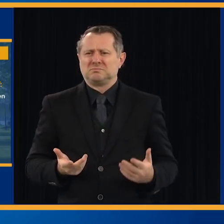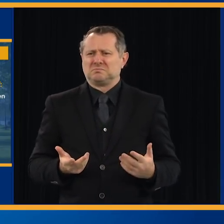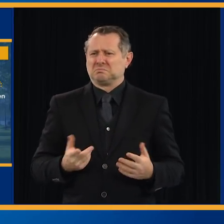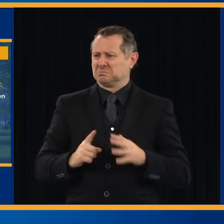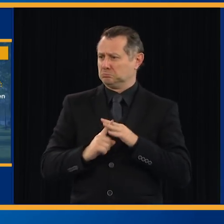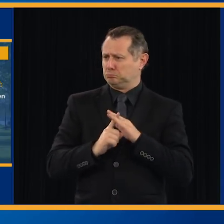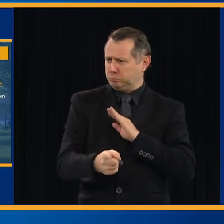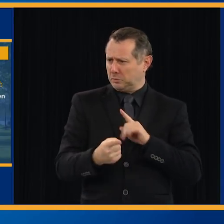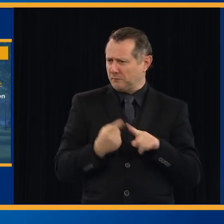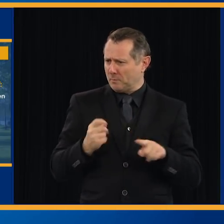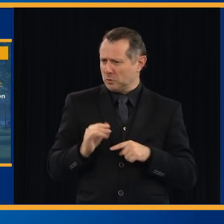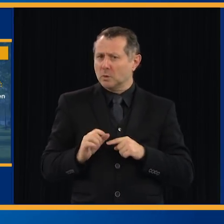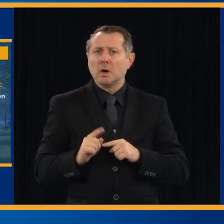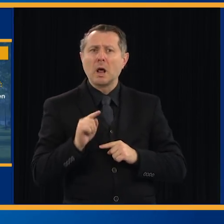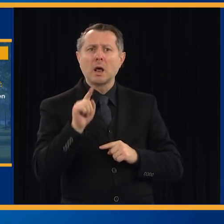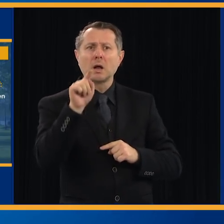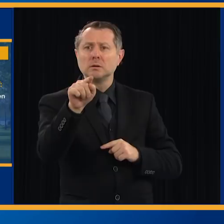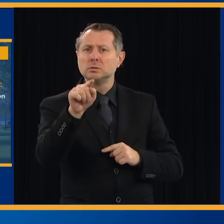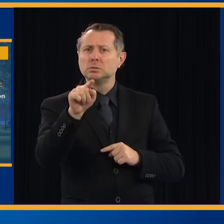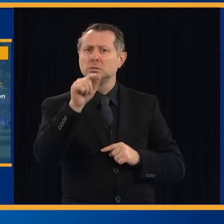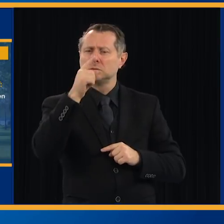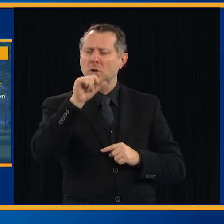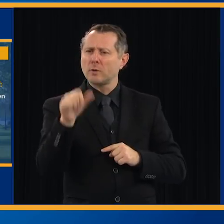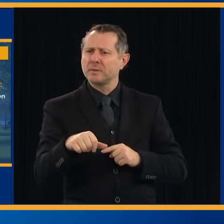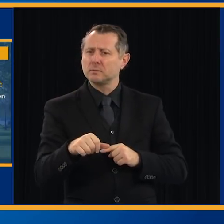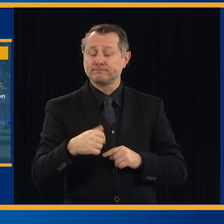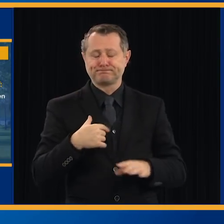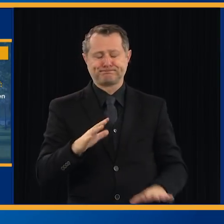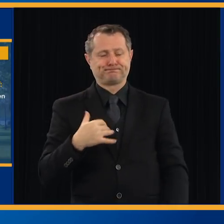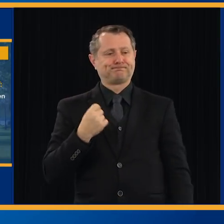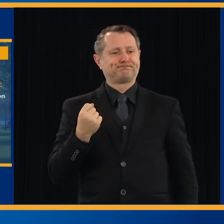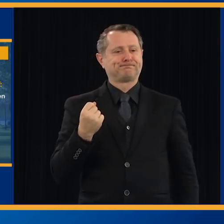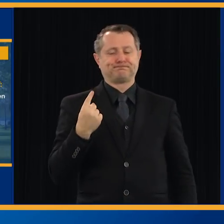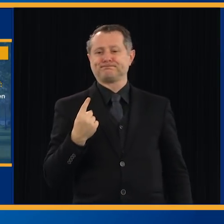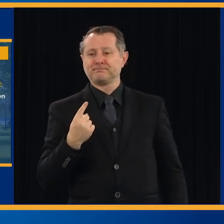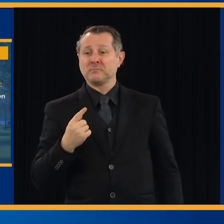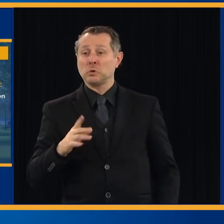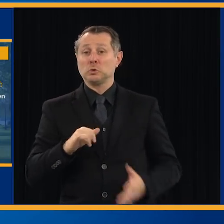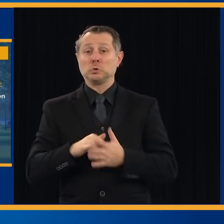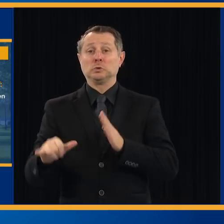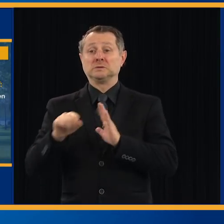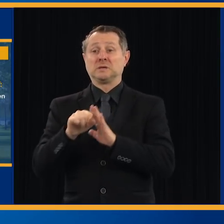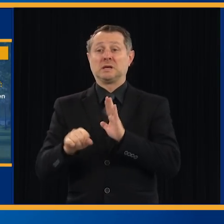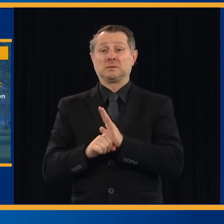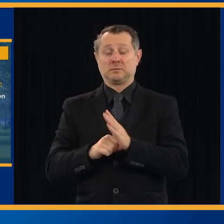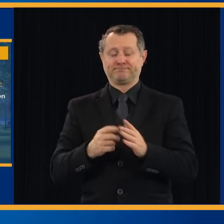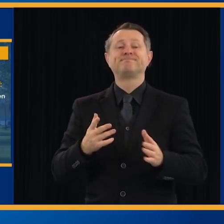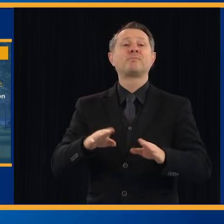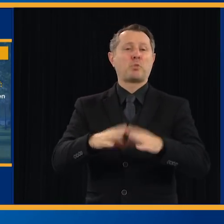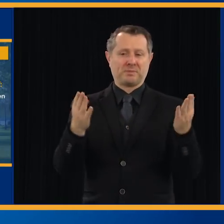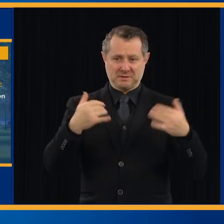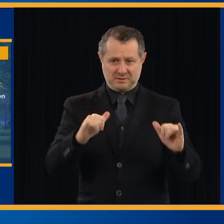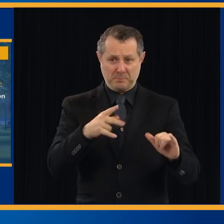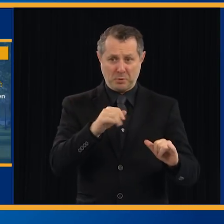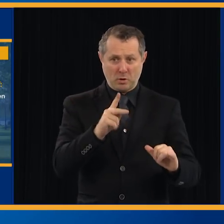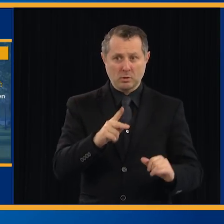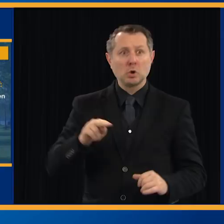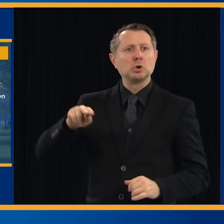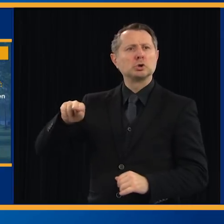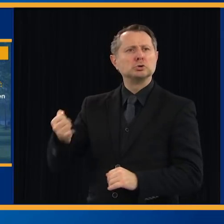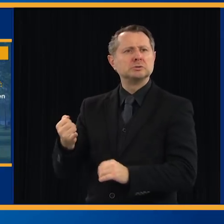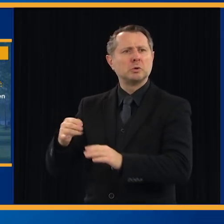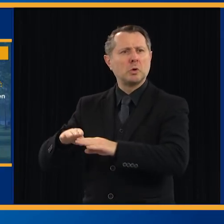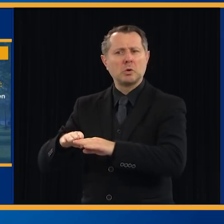something. So we get it. New York, state parks are open. New Jersey, they're closed. Connecticut, they're